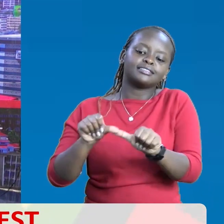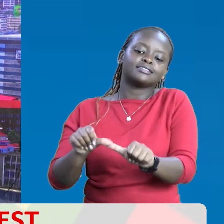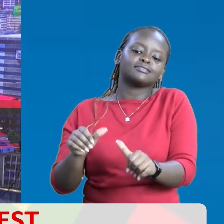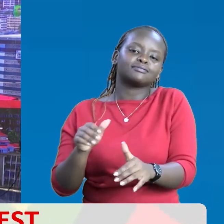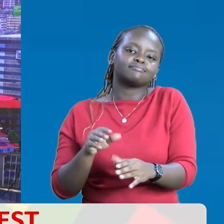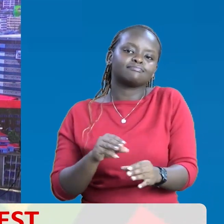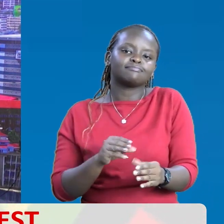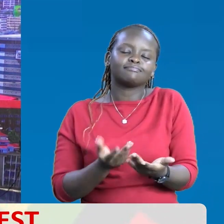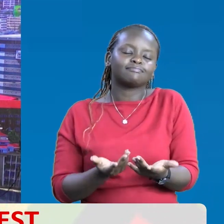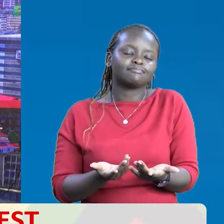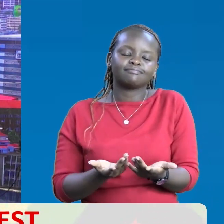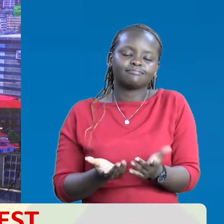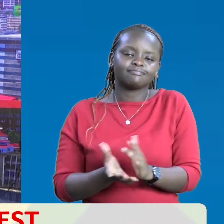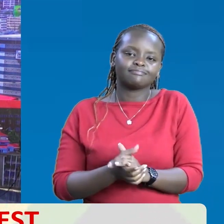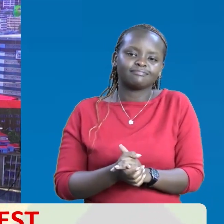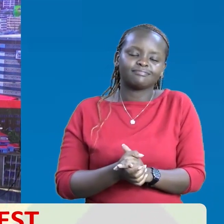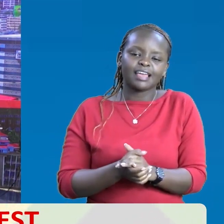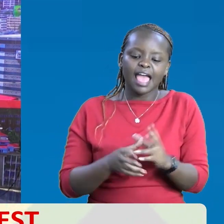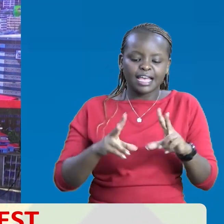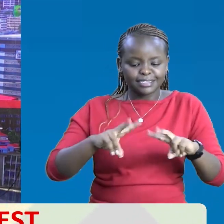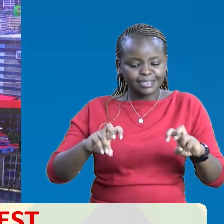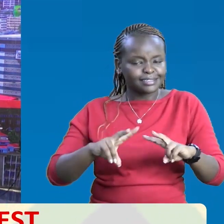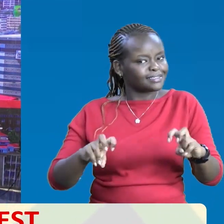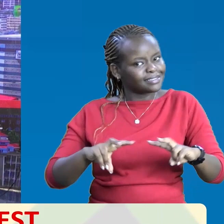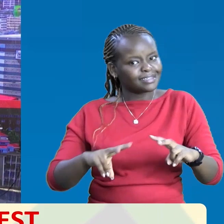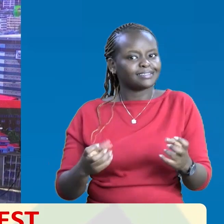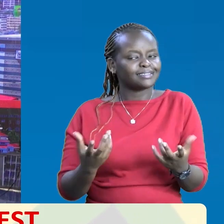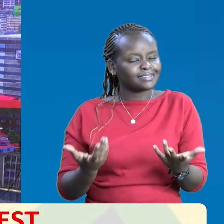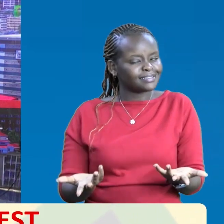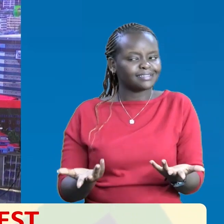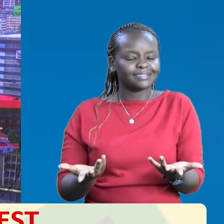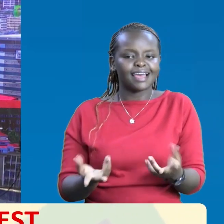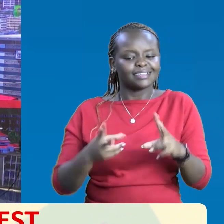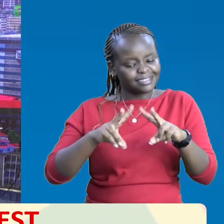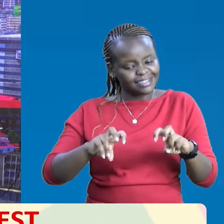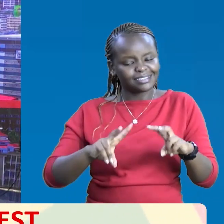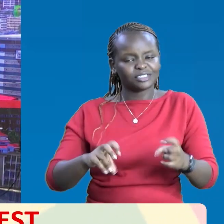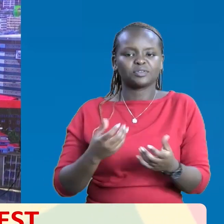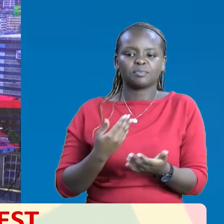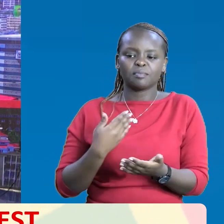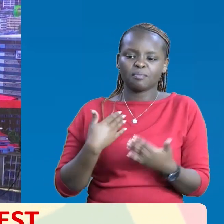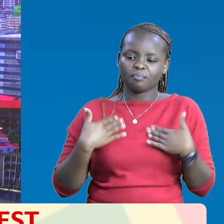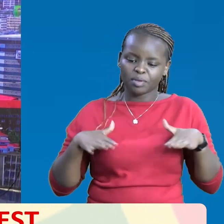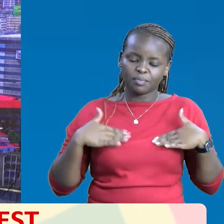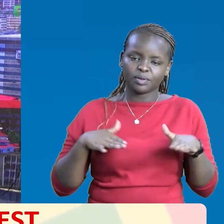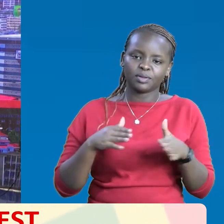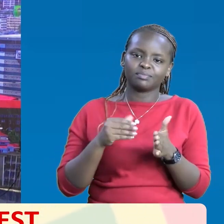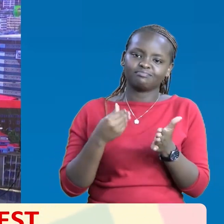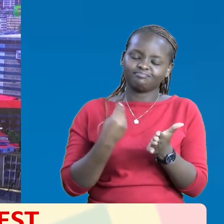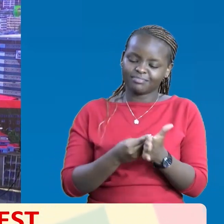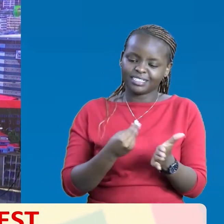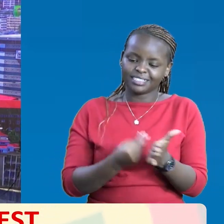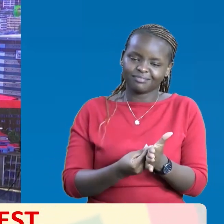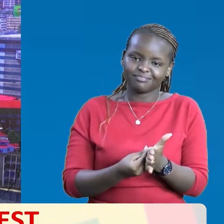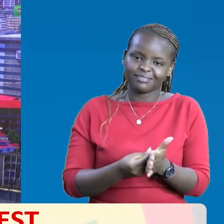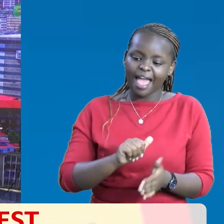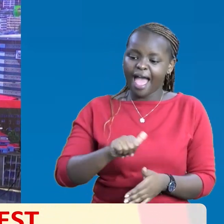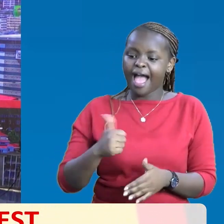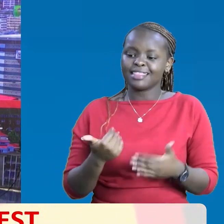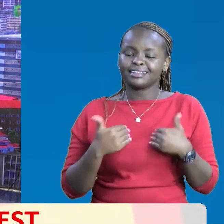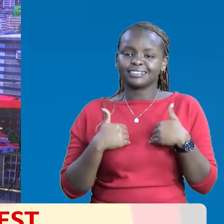si unatafuta huyo. Ndio. Unatafuta huyo. Lakini wengine wanatupia hopes hakuna. Hatari